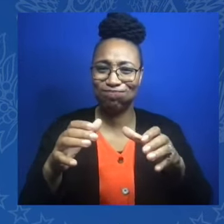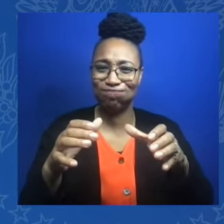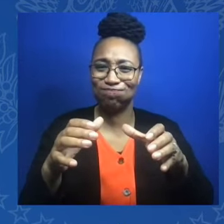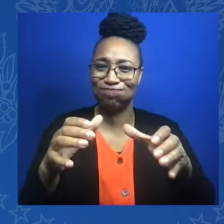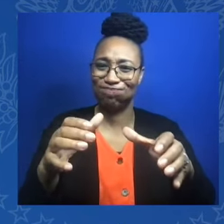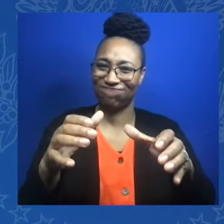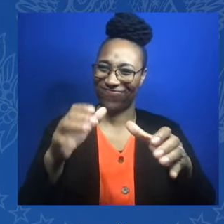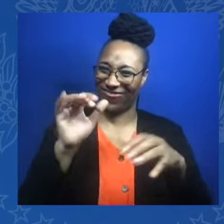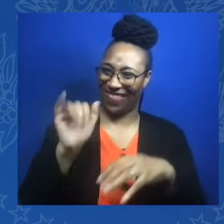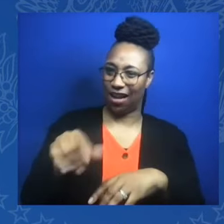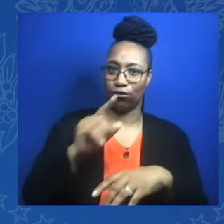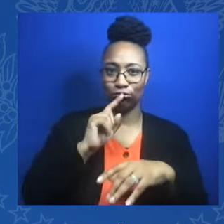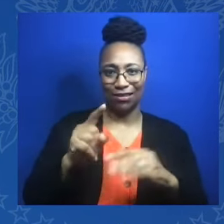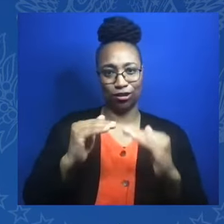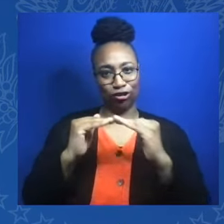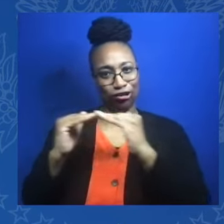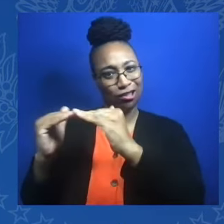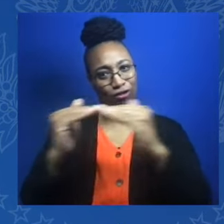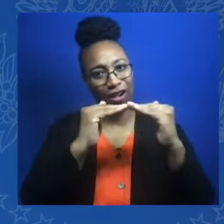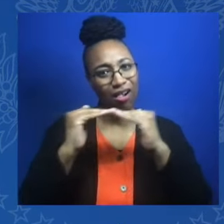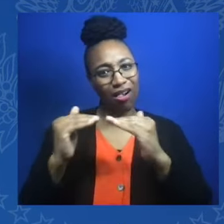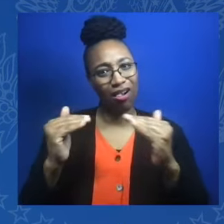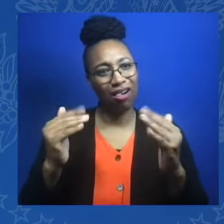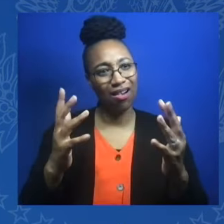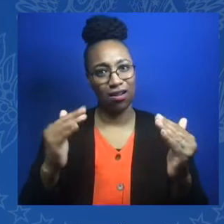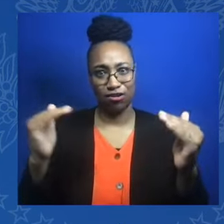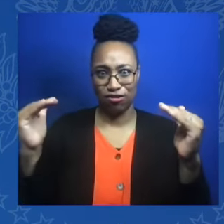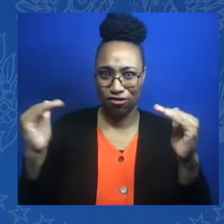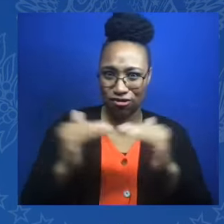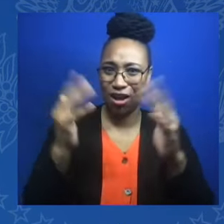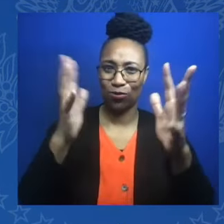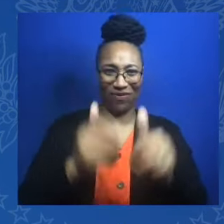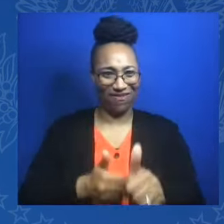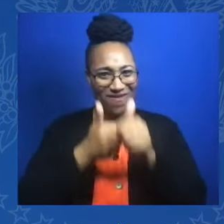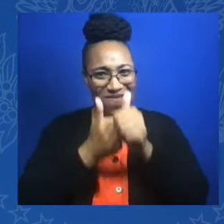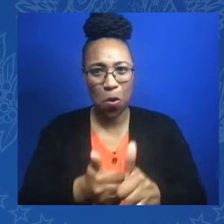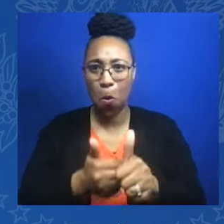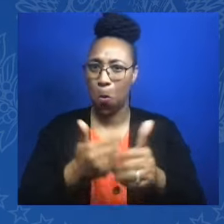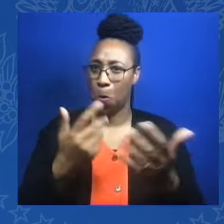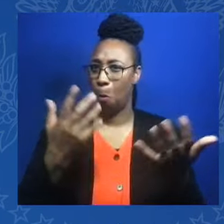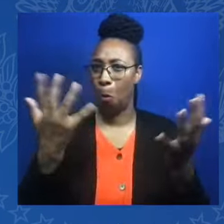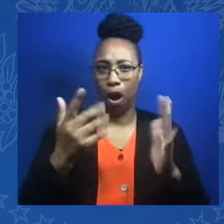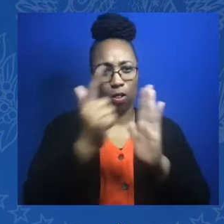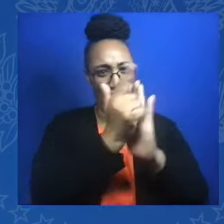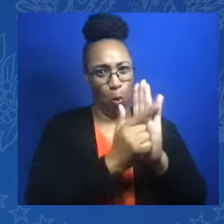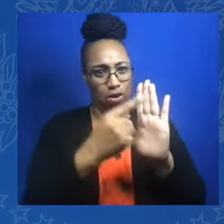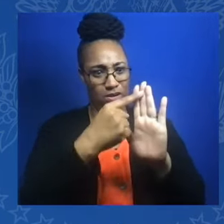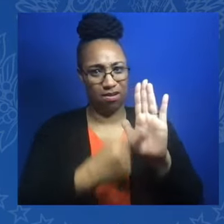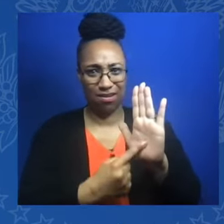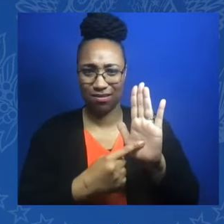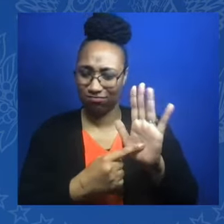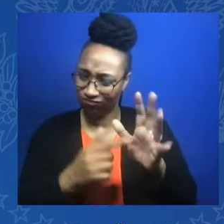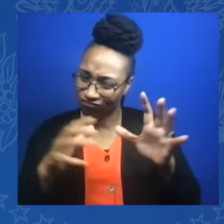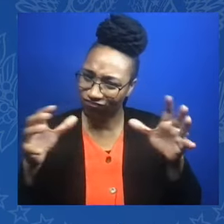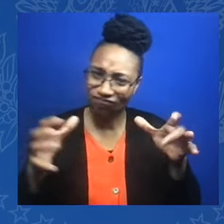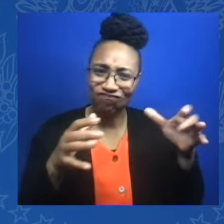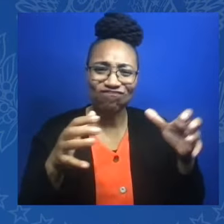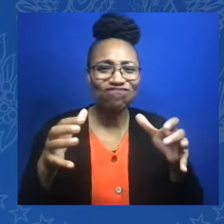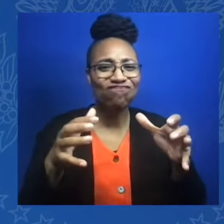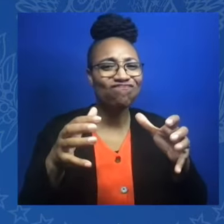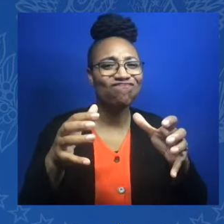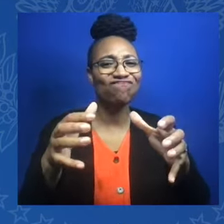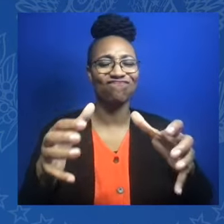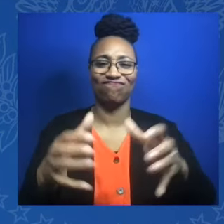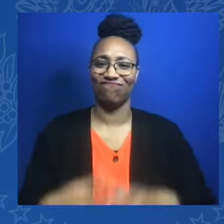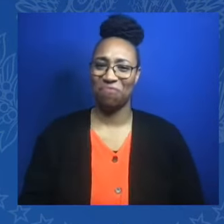law. I want to note the outstanding work Canada has done to build a coalition of nearly 70 countries endorsing